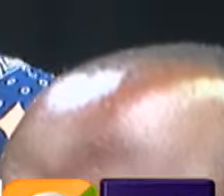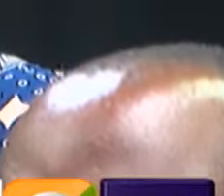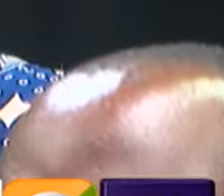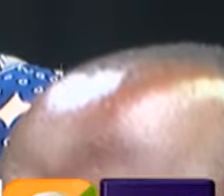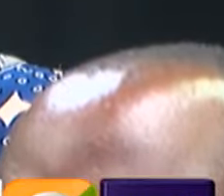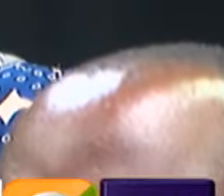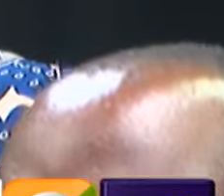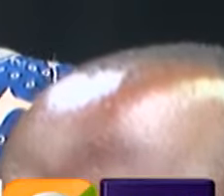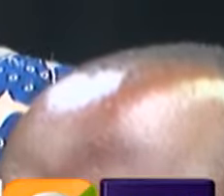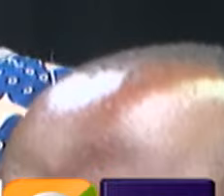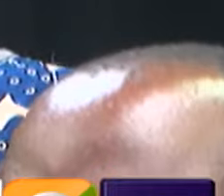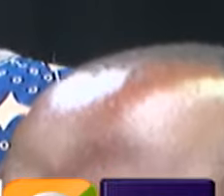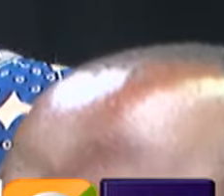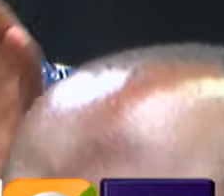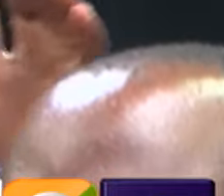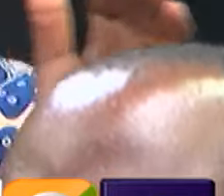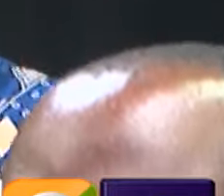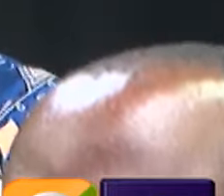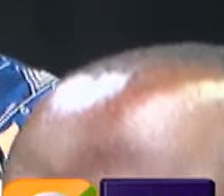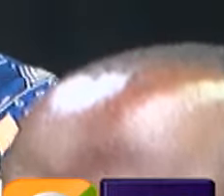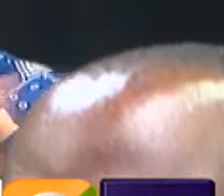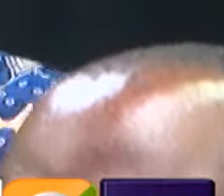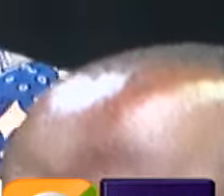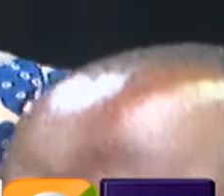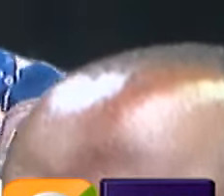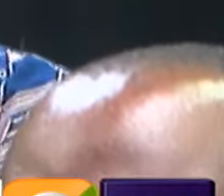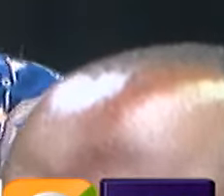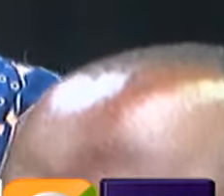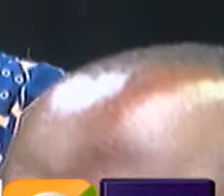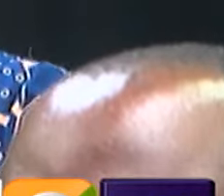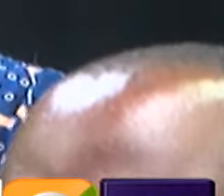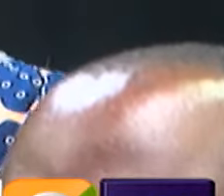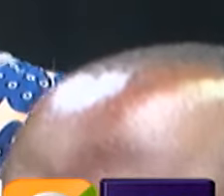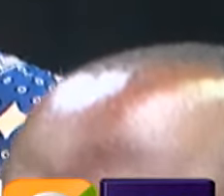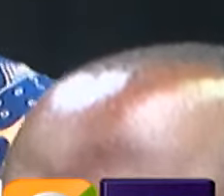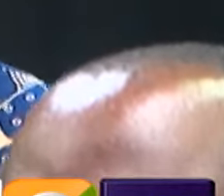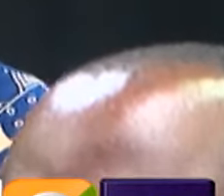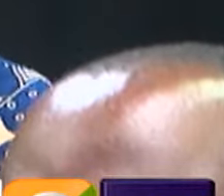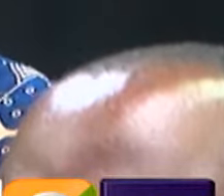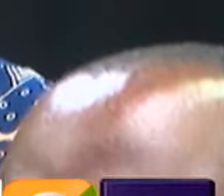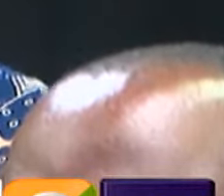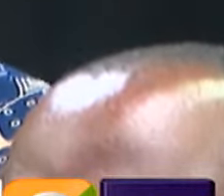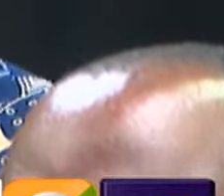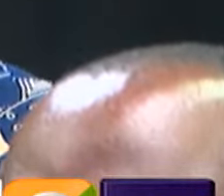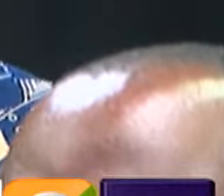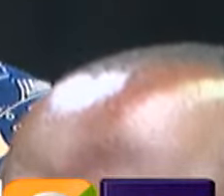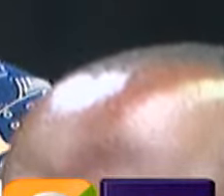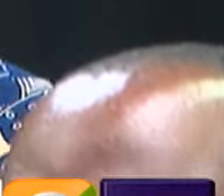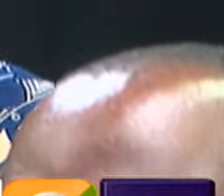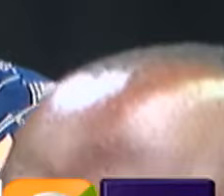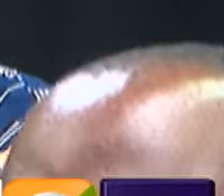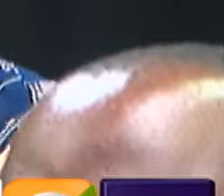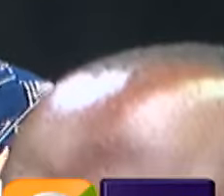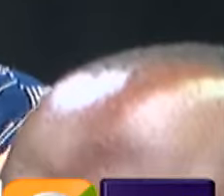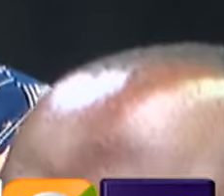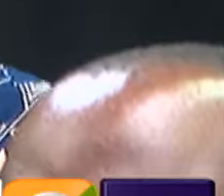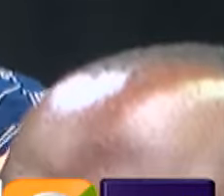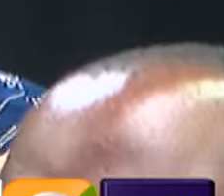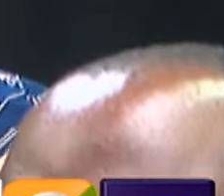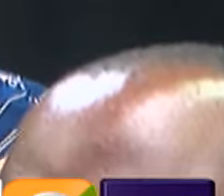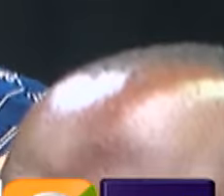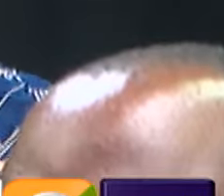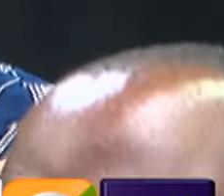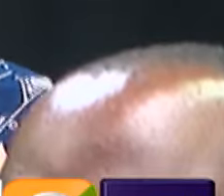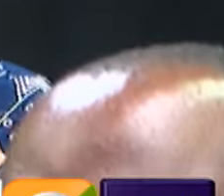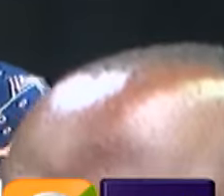then you ensure that the prices of goods and services are also lowered. Now, the minute they brought the finance bill, the